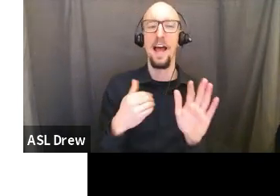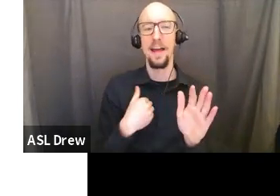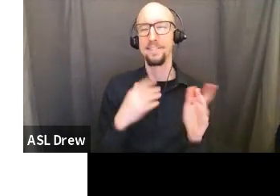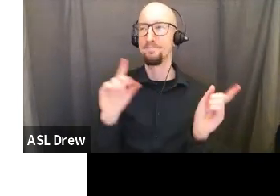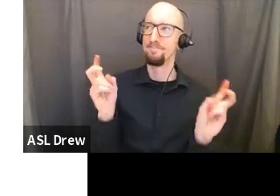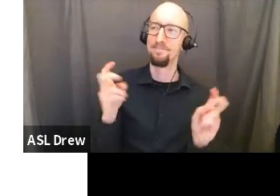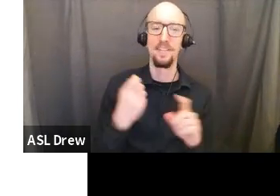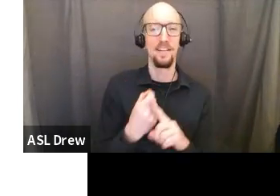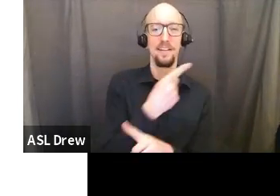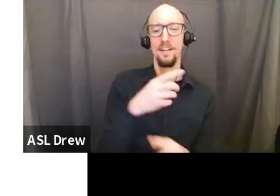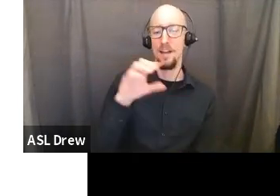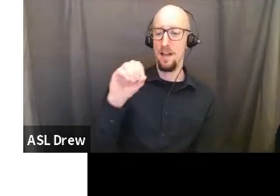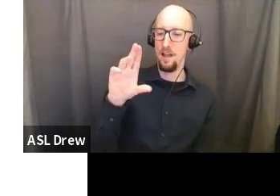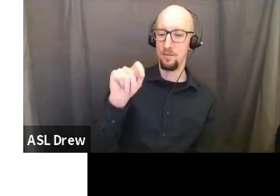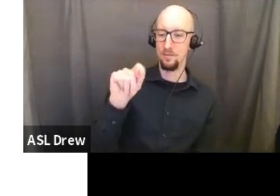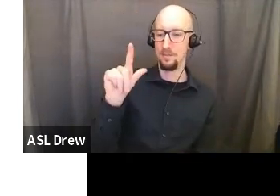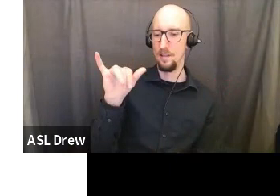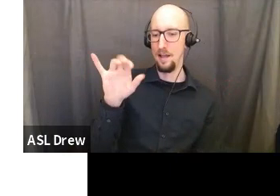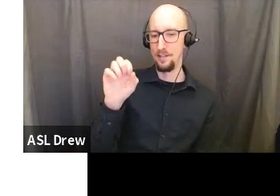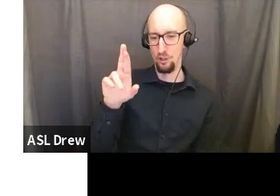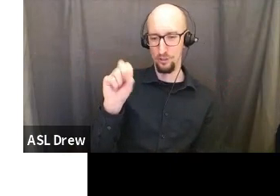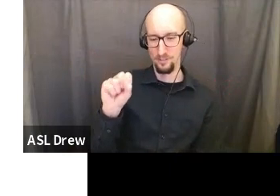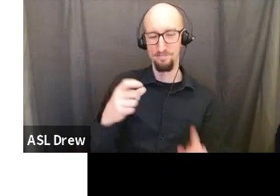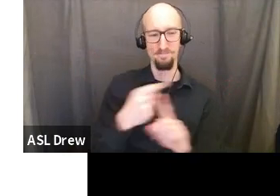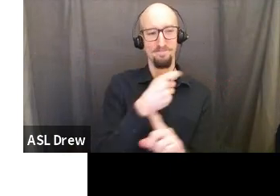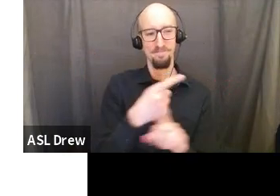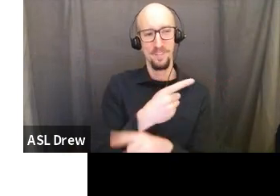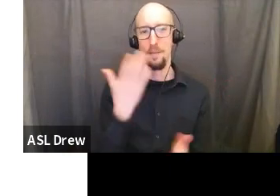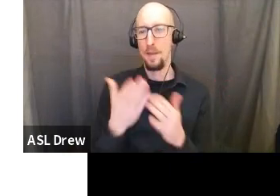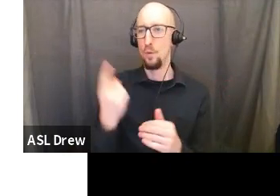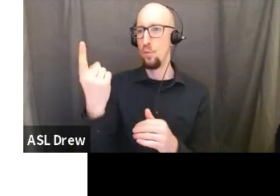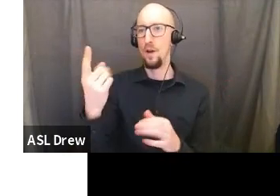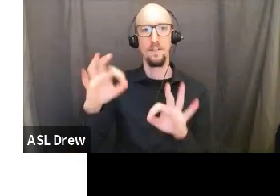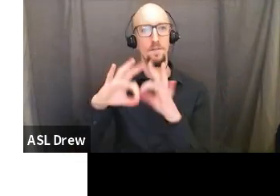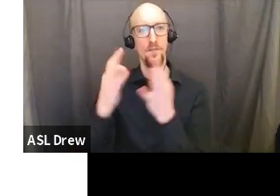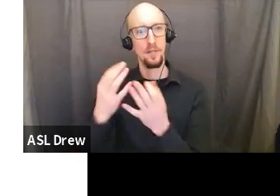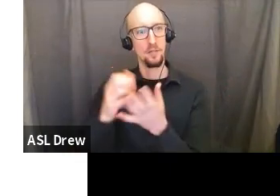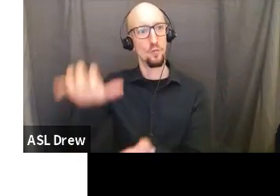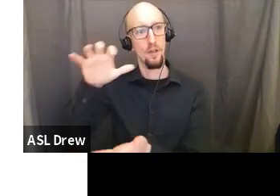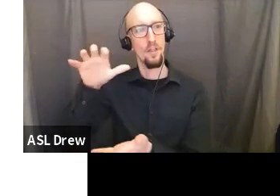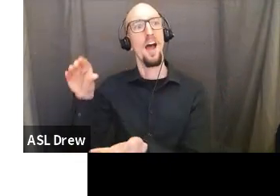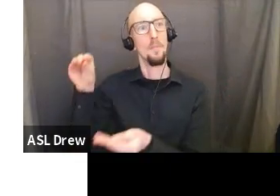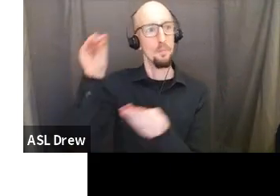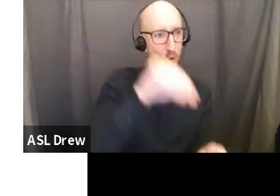outliers. So a wealthy family that lives in a higher poverty neighborhood.